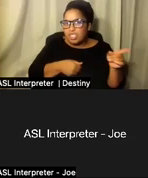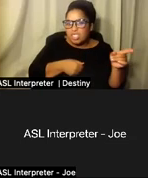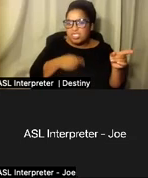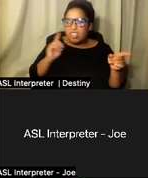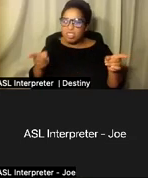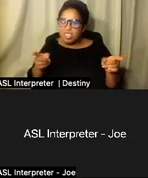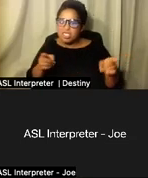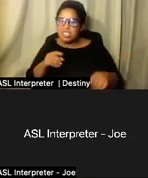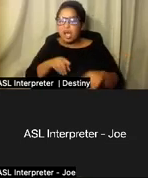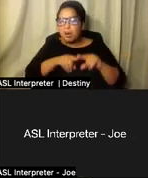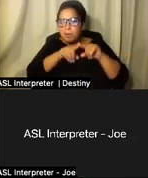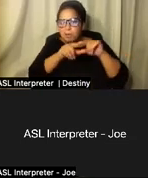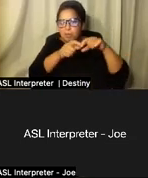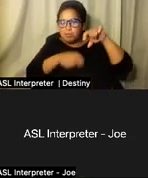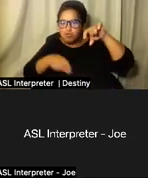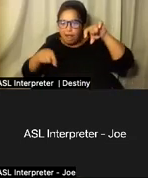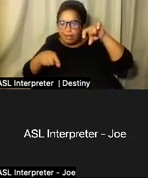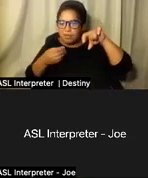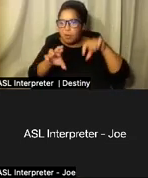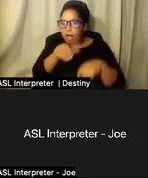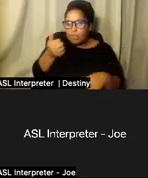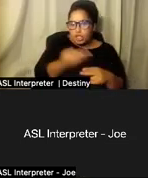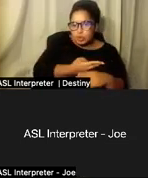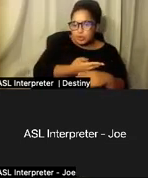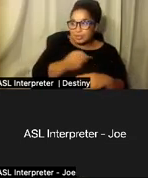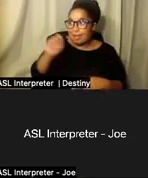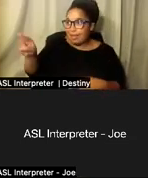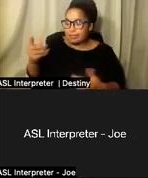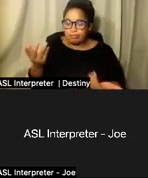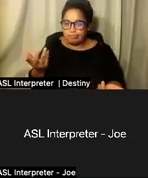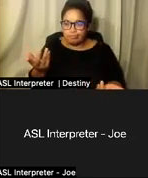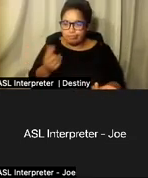bracket, maybe not. Maybe not the best thing to do.